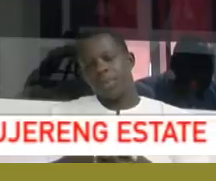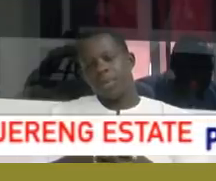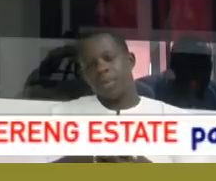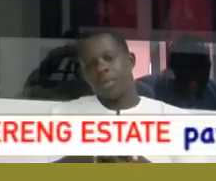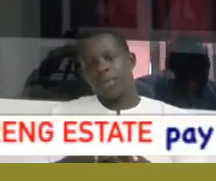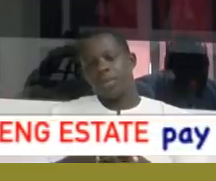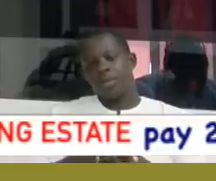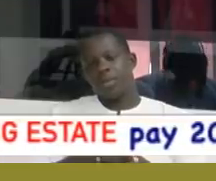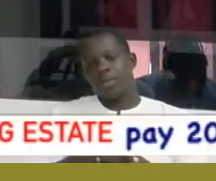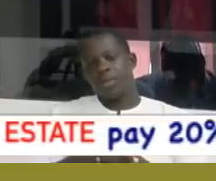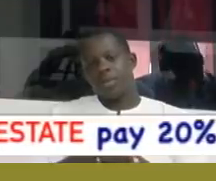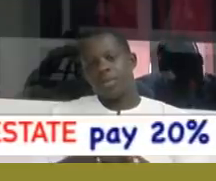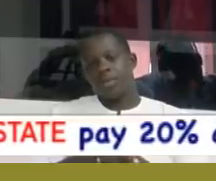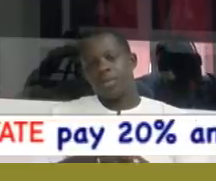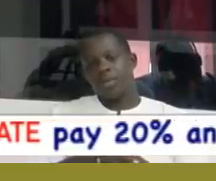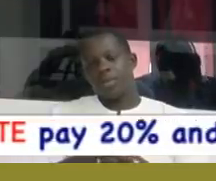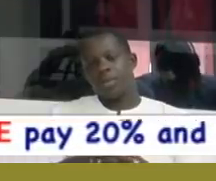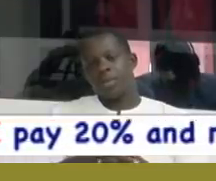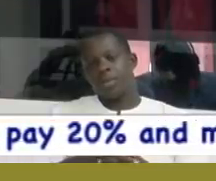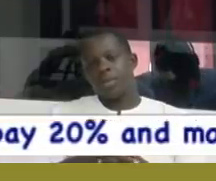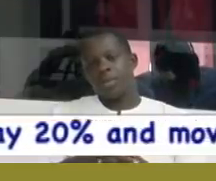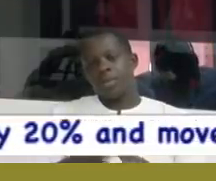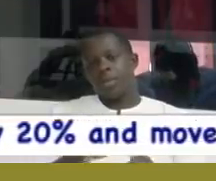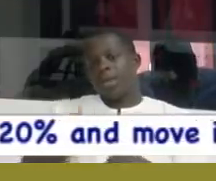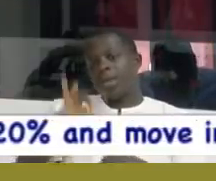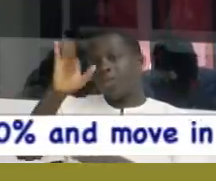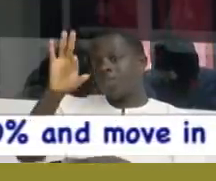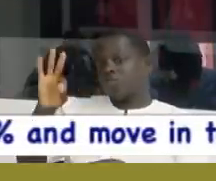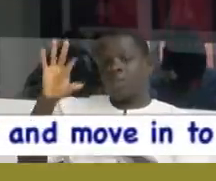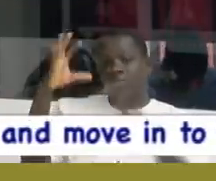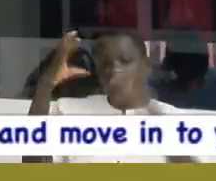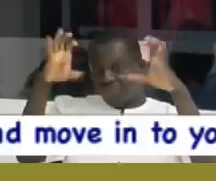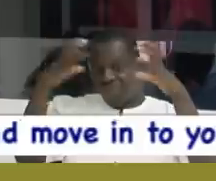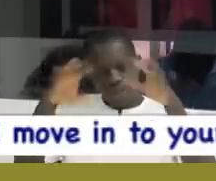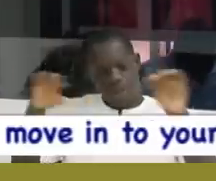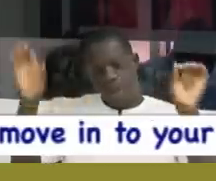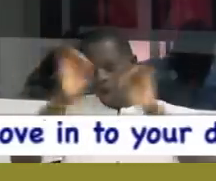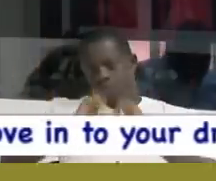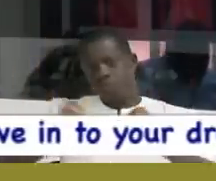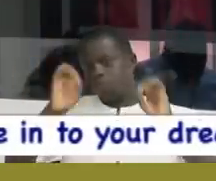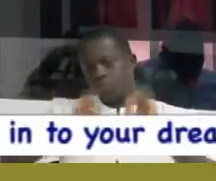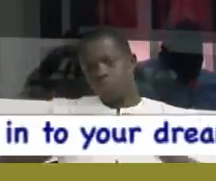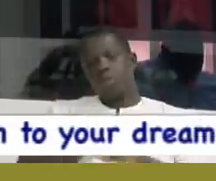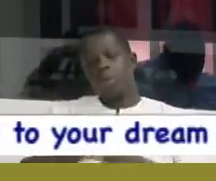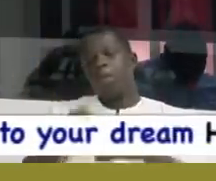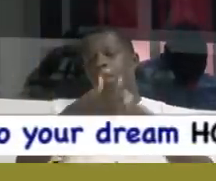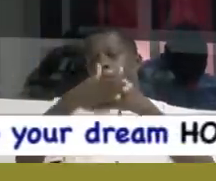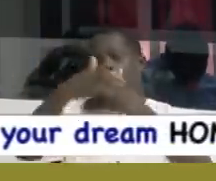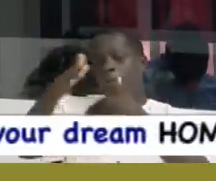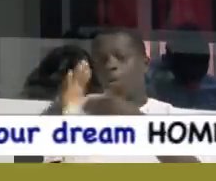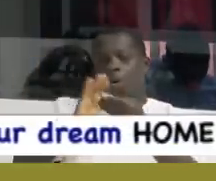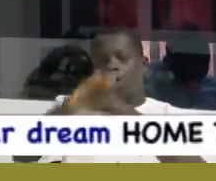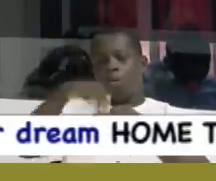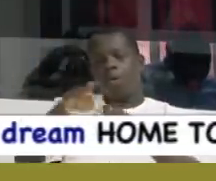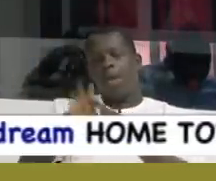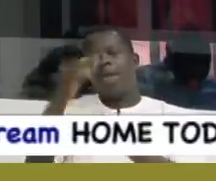He's not that violent in nature. And Moreover,